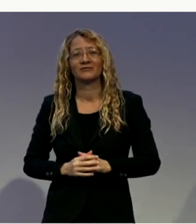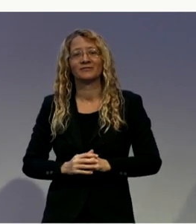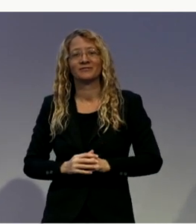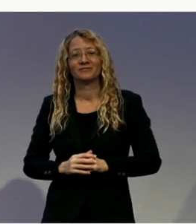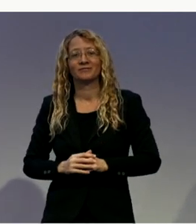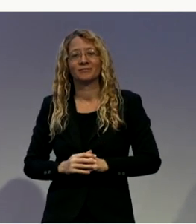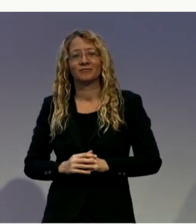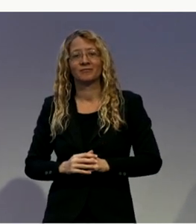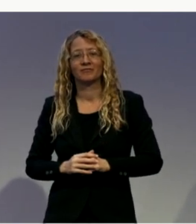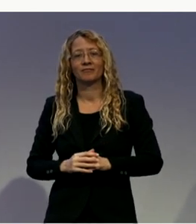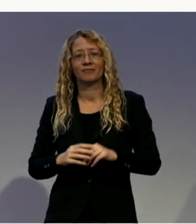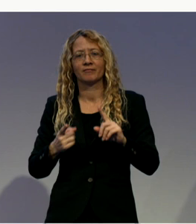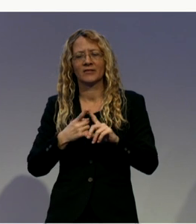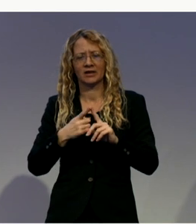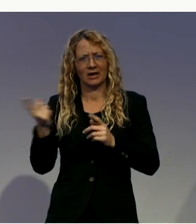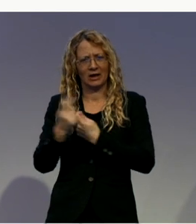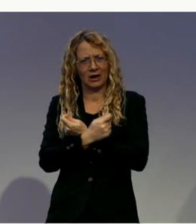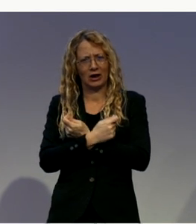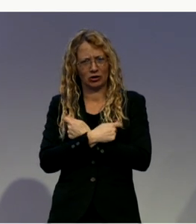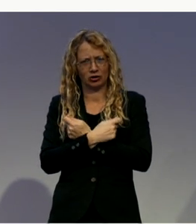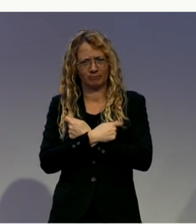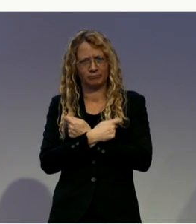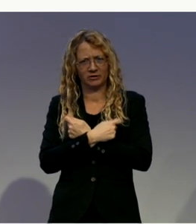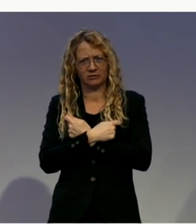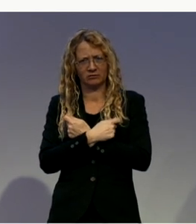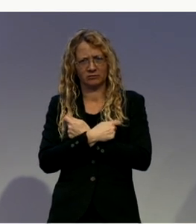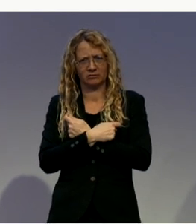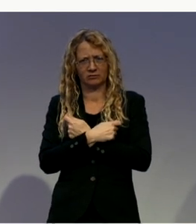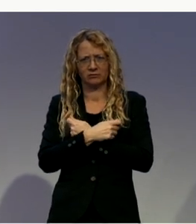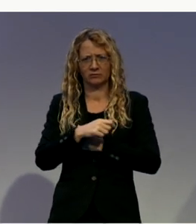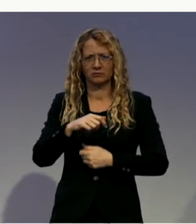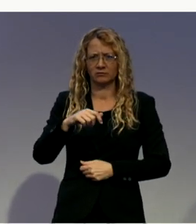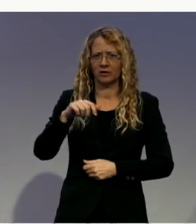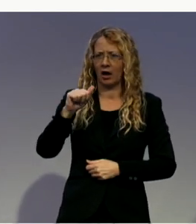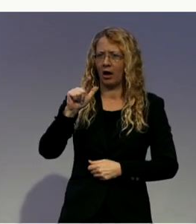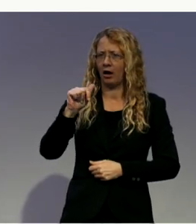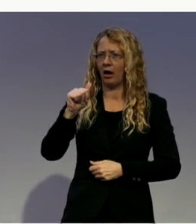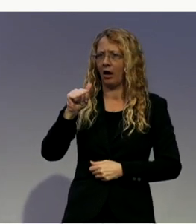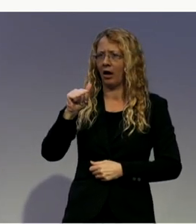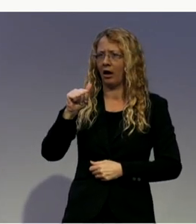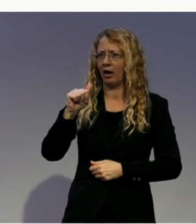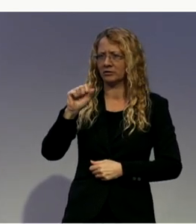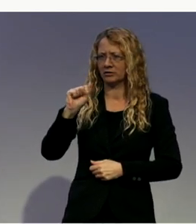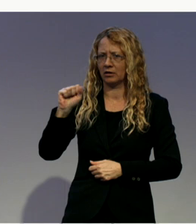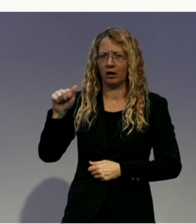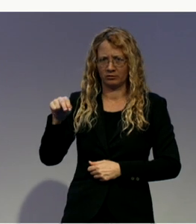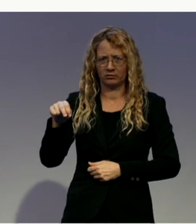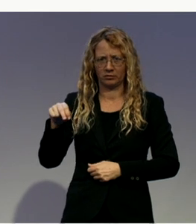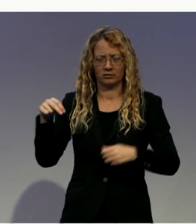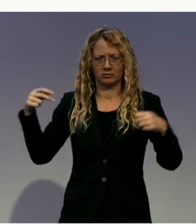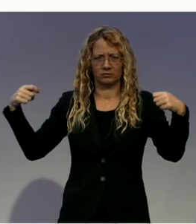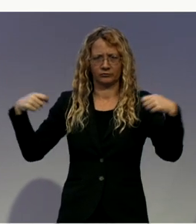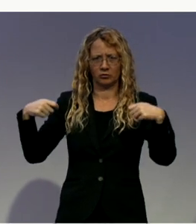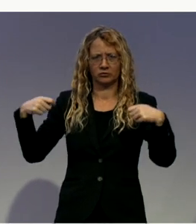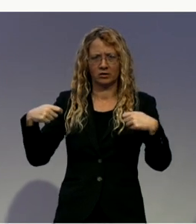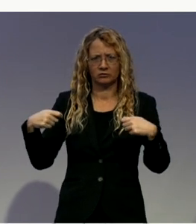Foundation, and I wanna give the word to them. I was thinking when you started with this picture,